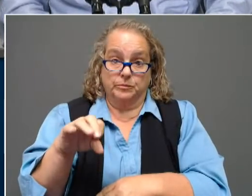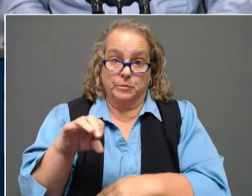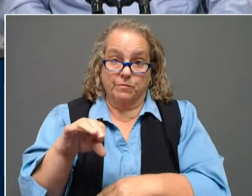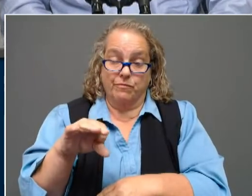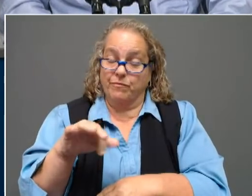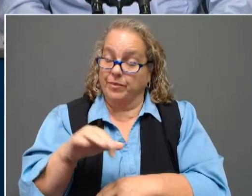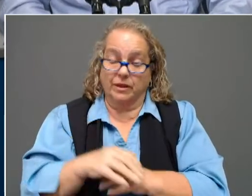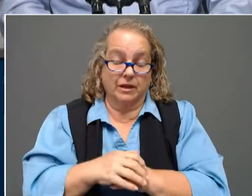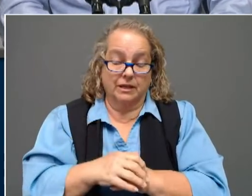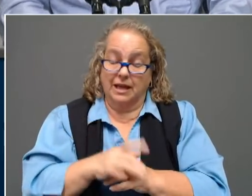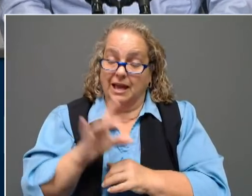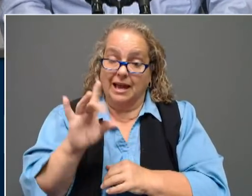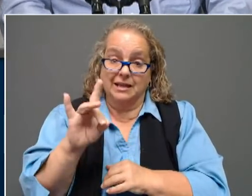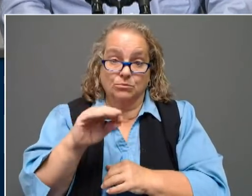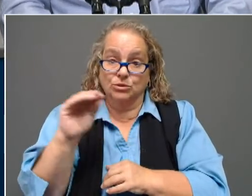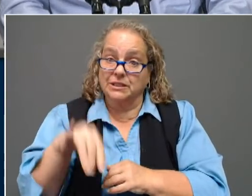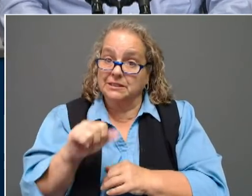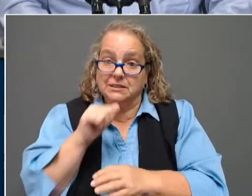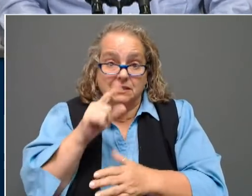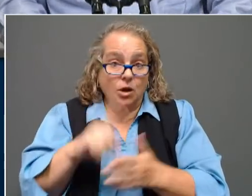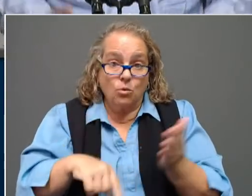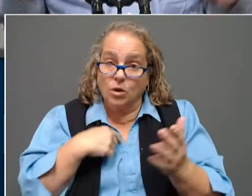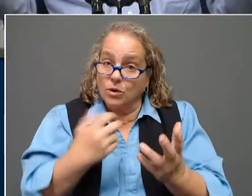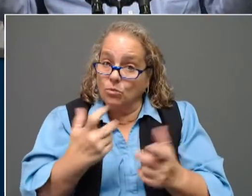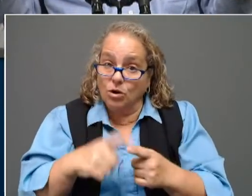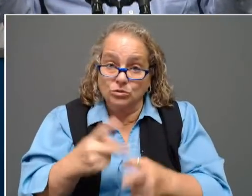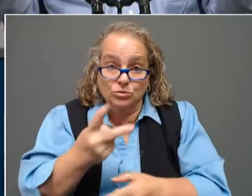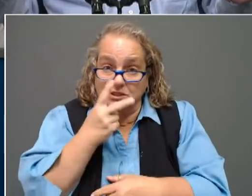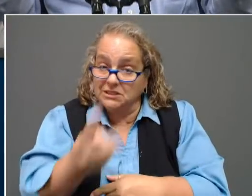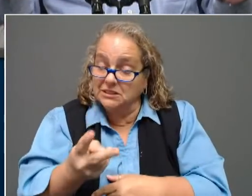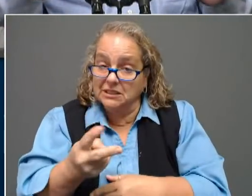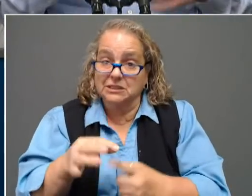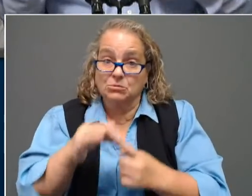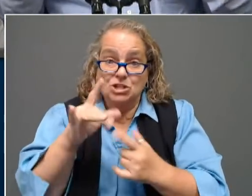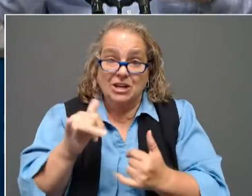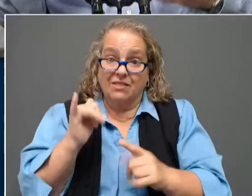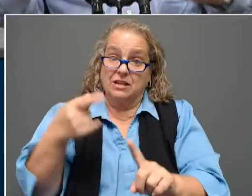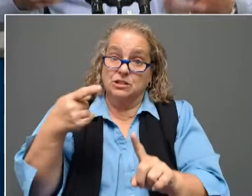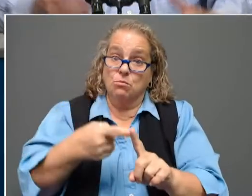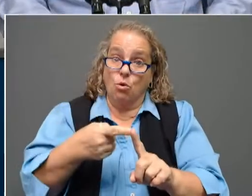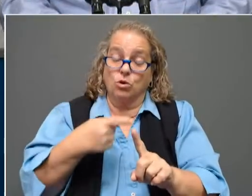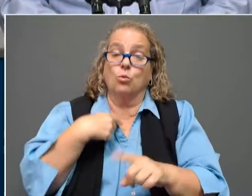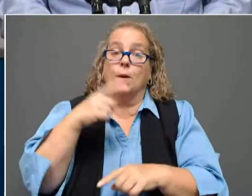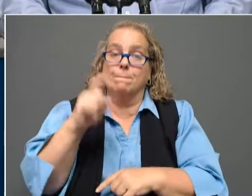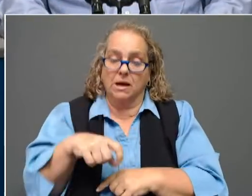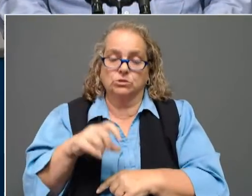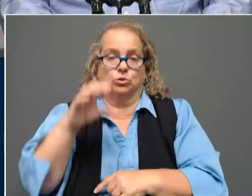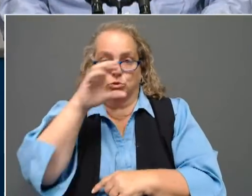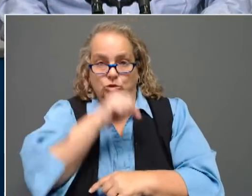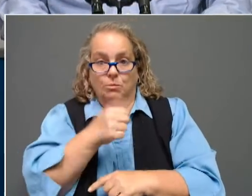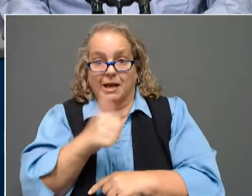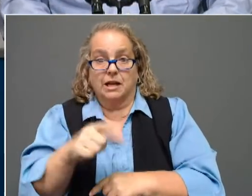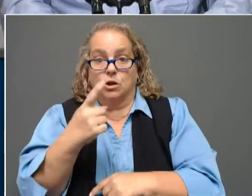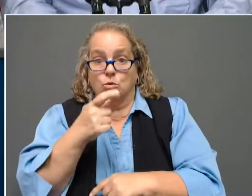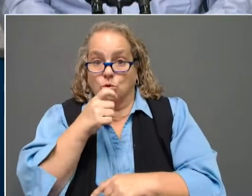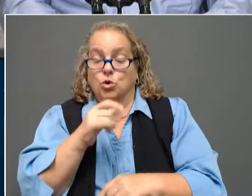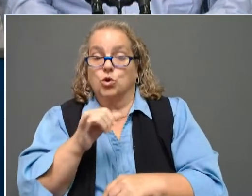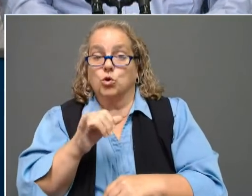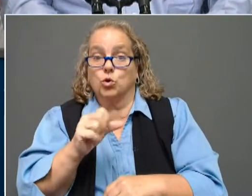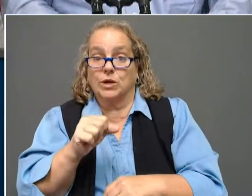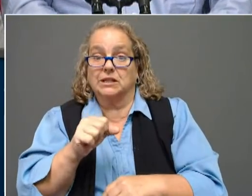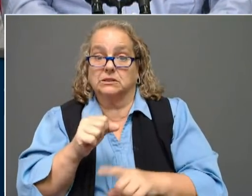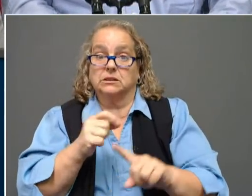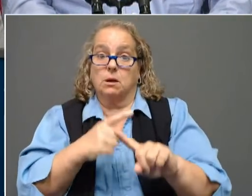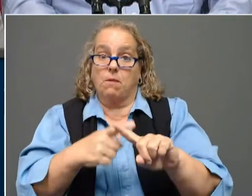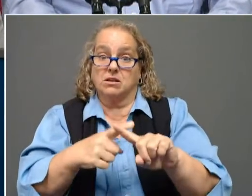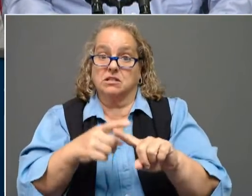not what we want to see, especially when at this point we ought to virtually assume that anybody who tests positive for COVID has the Delta